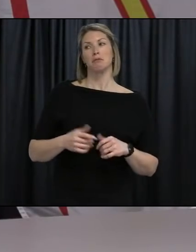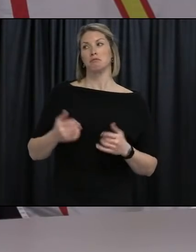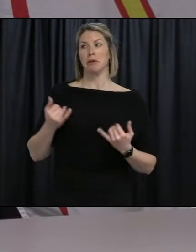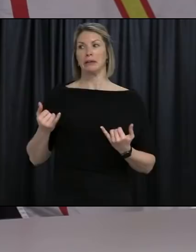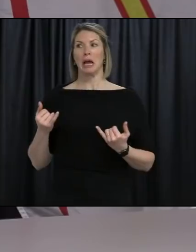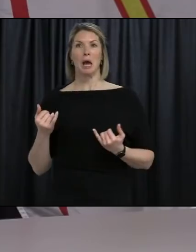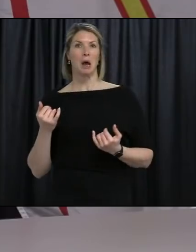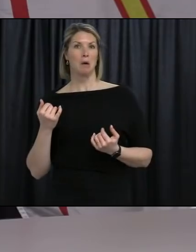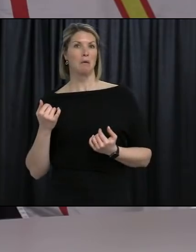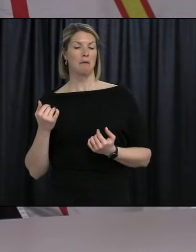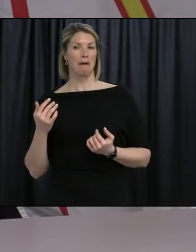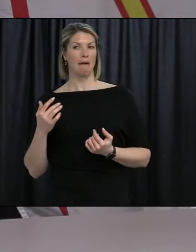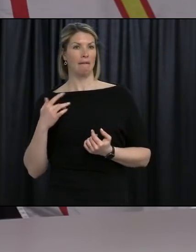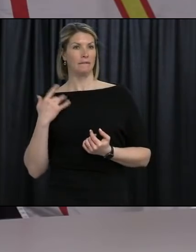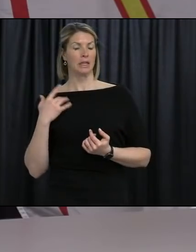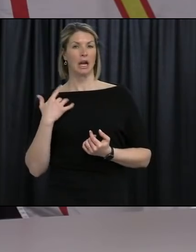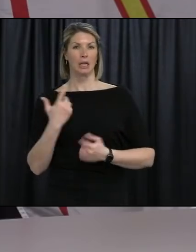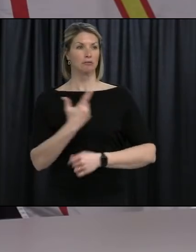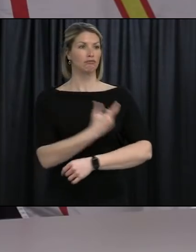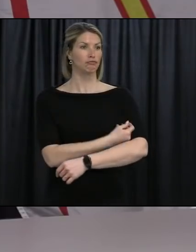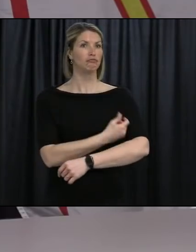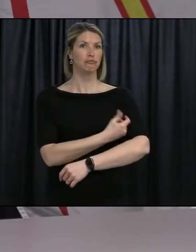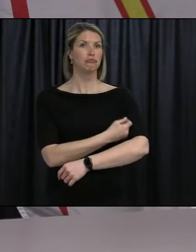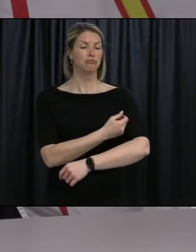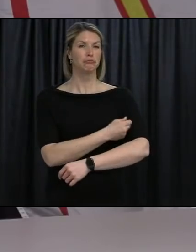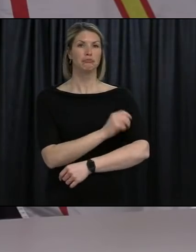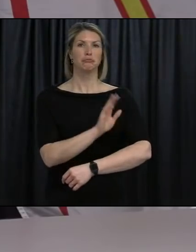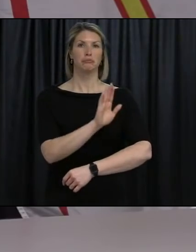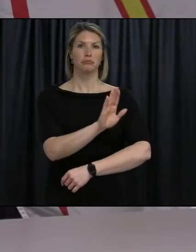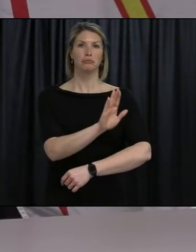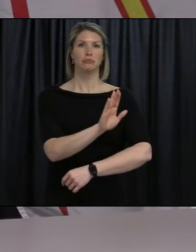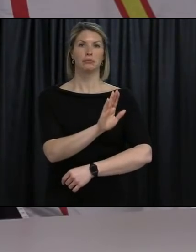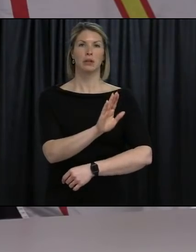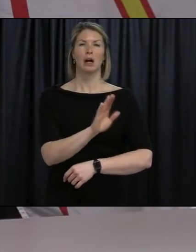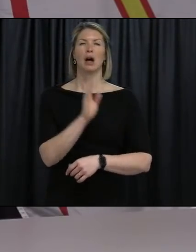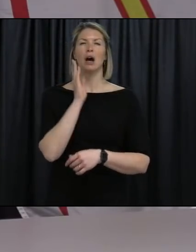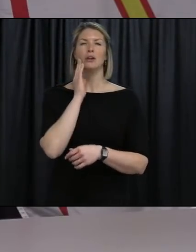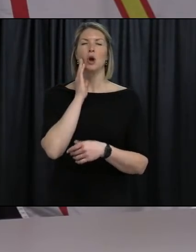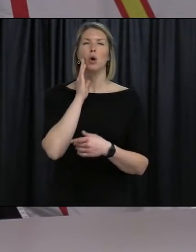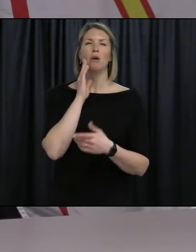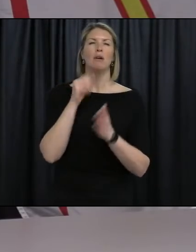right now, and they have, made contact with friendship centers and